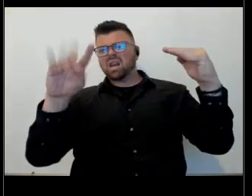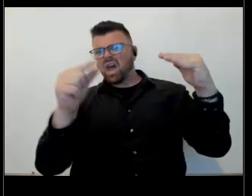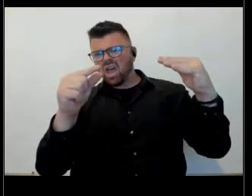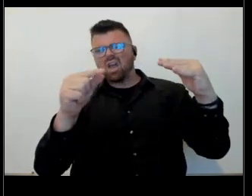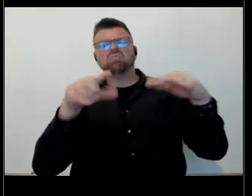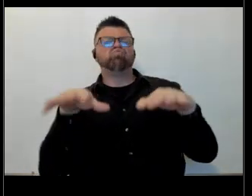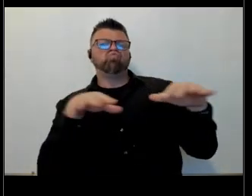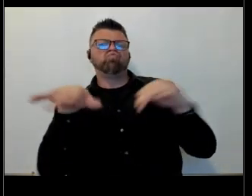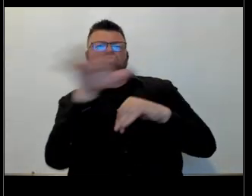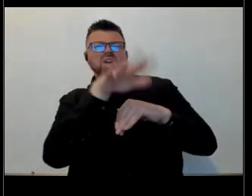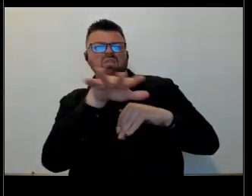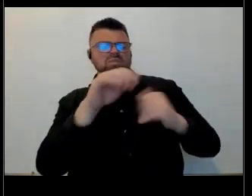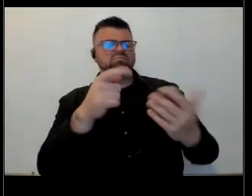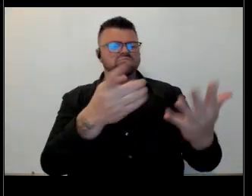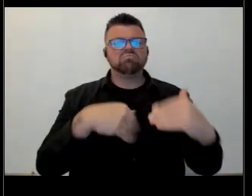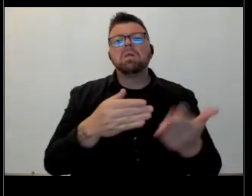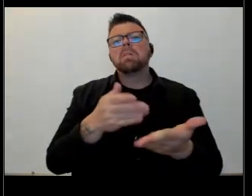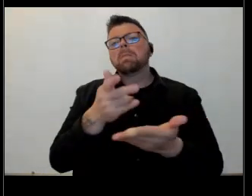parking garages,